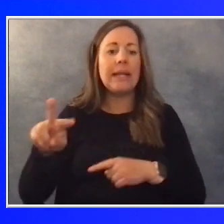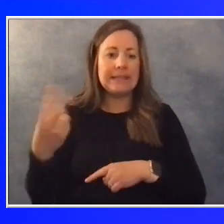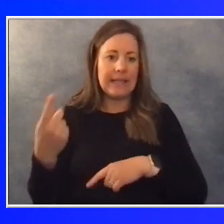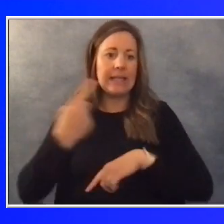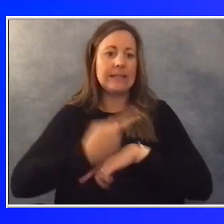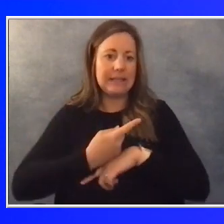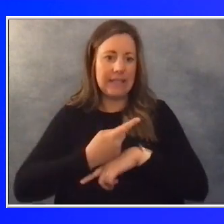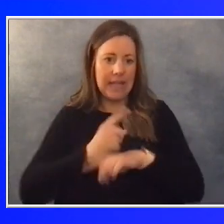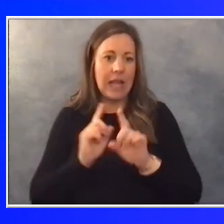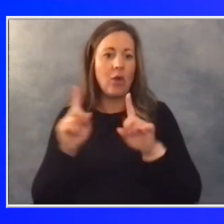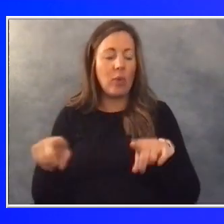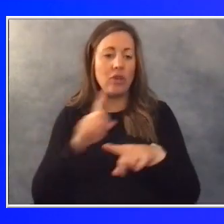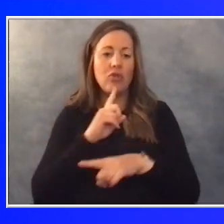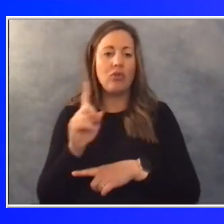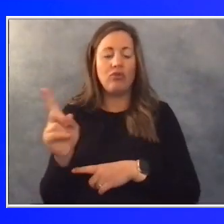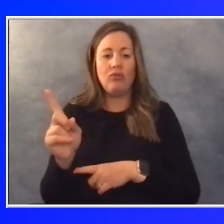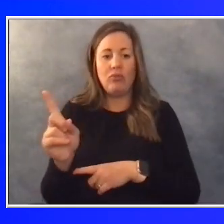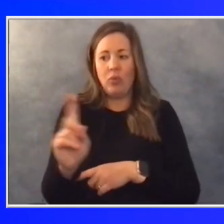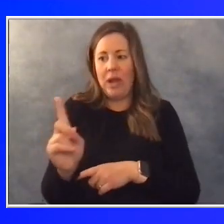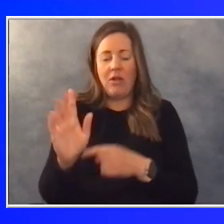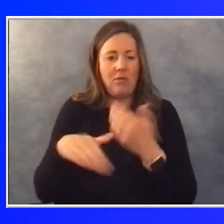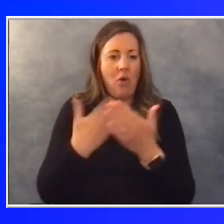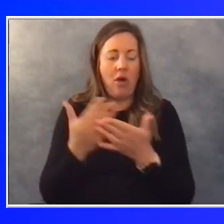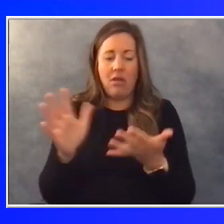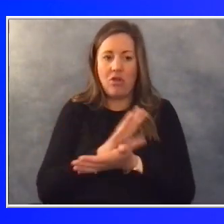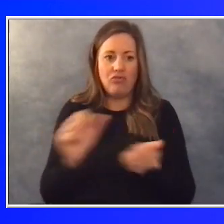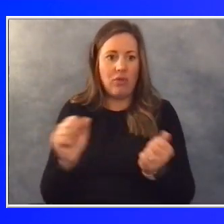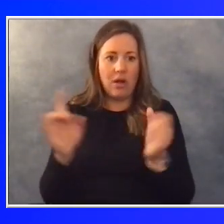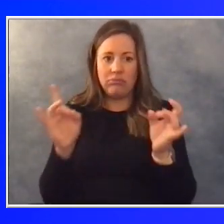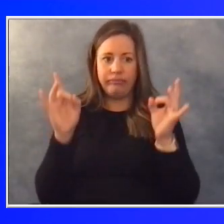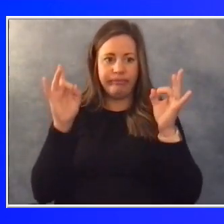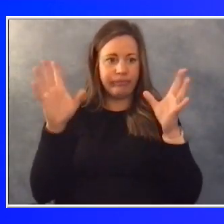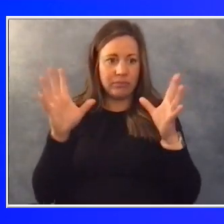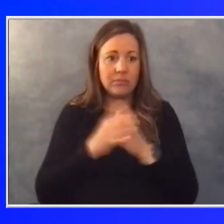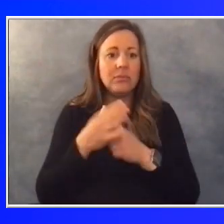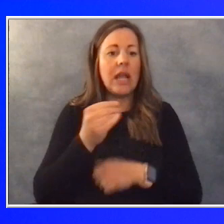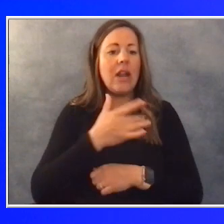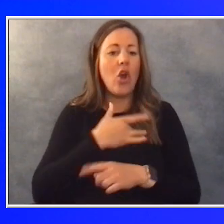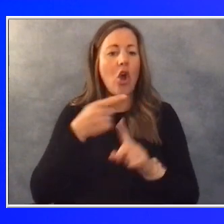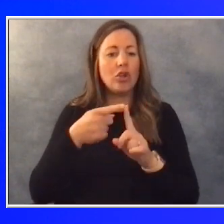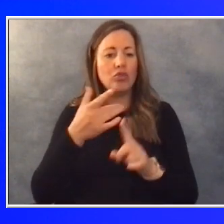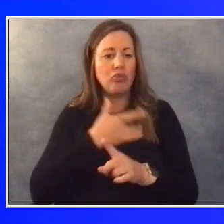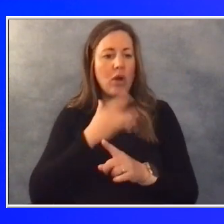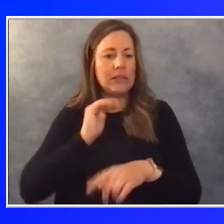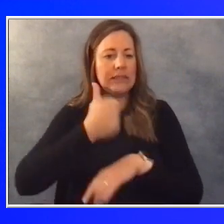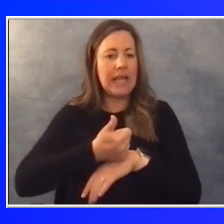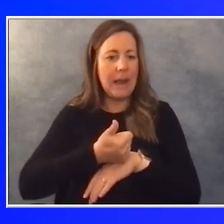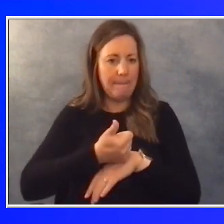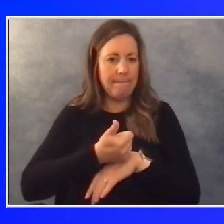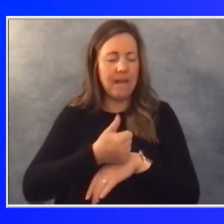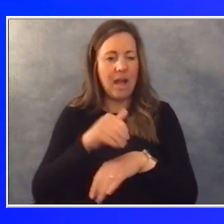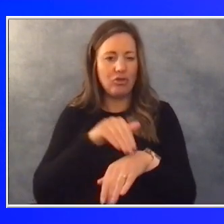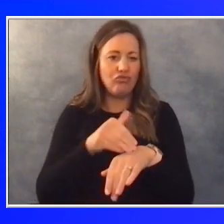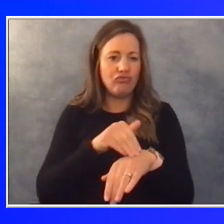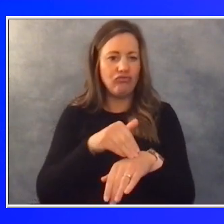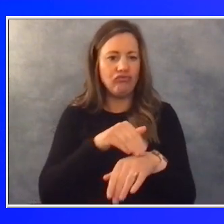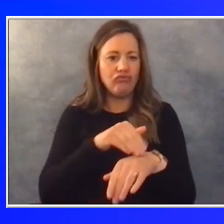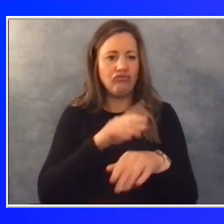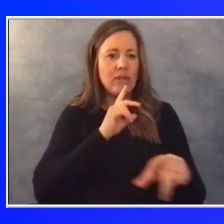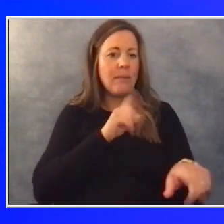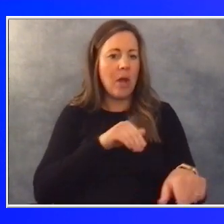the destruction, and Heart to Heart set up a response trailer in the Walgreens parking